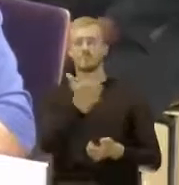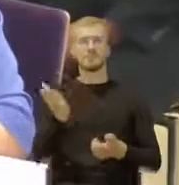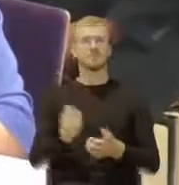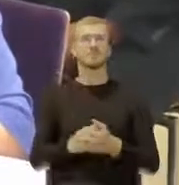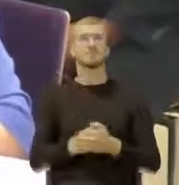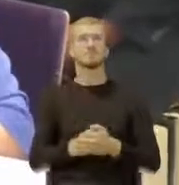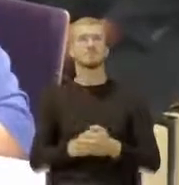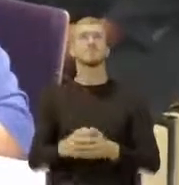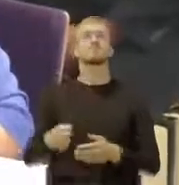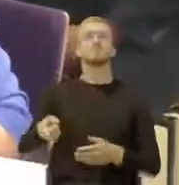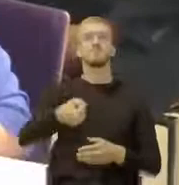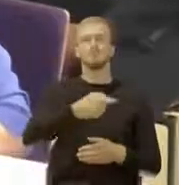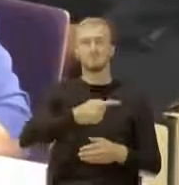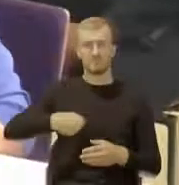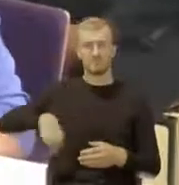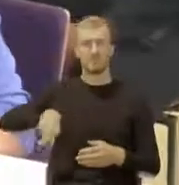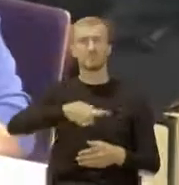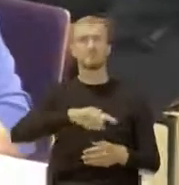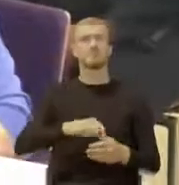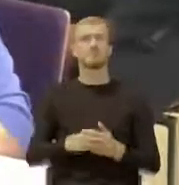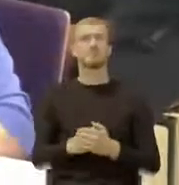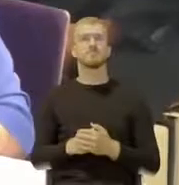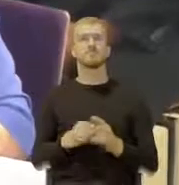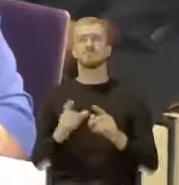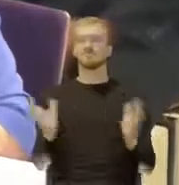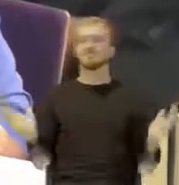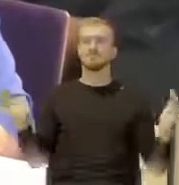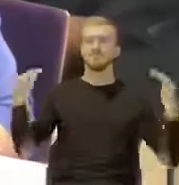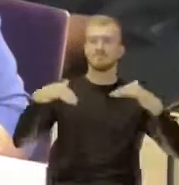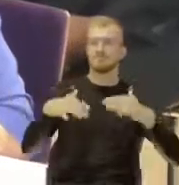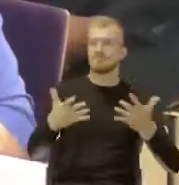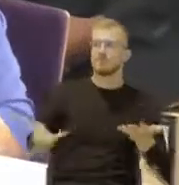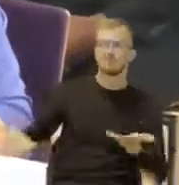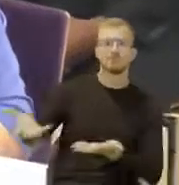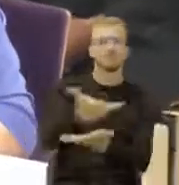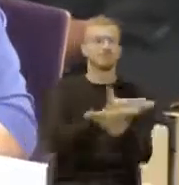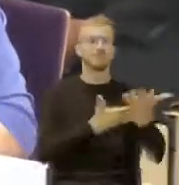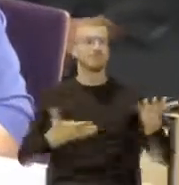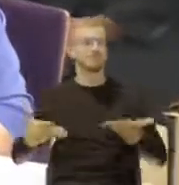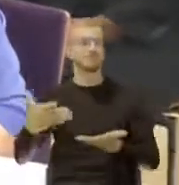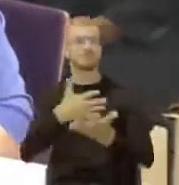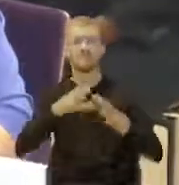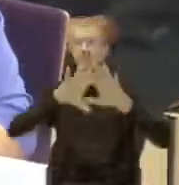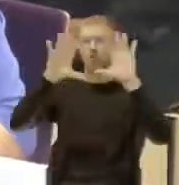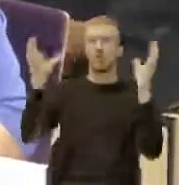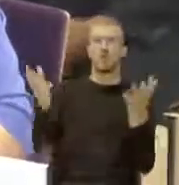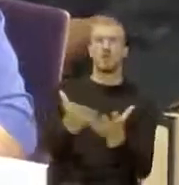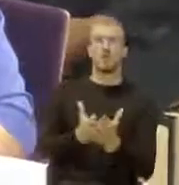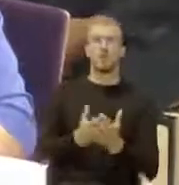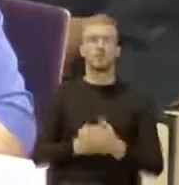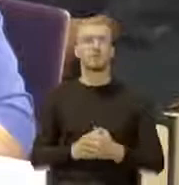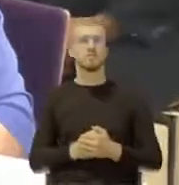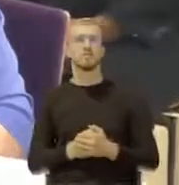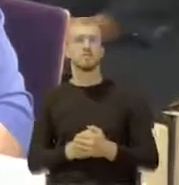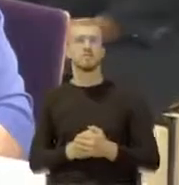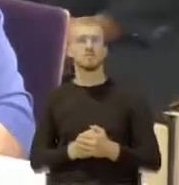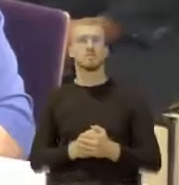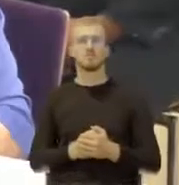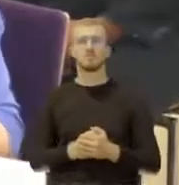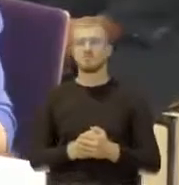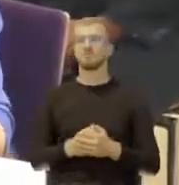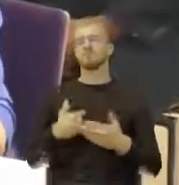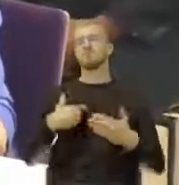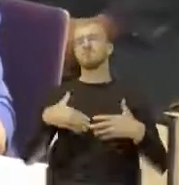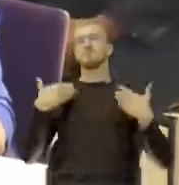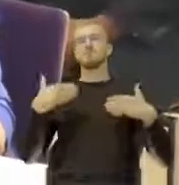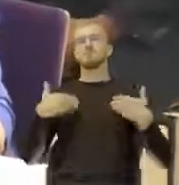our colleagues around the world. We are thankful to our world organization, the SULG, for being the